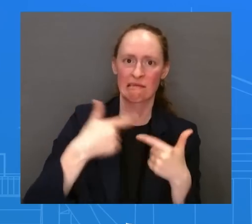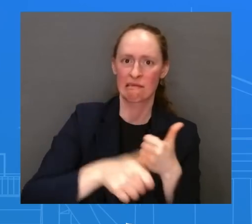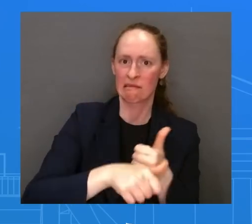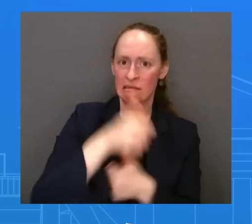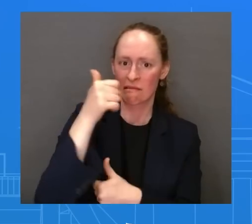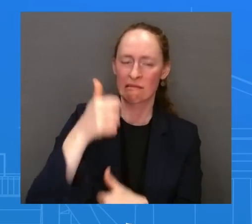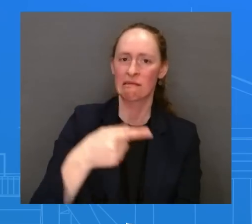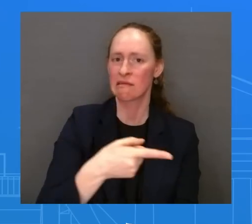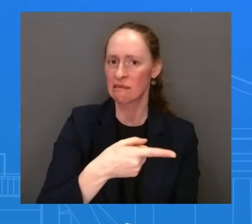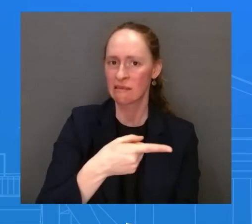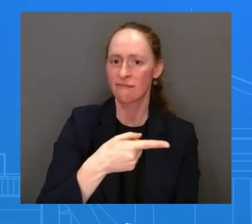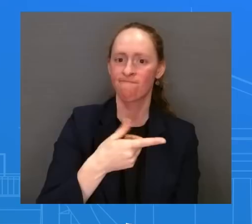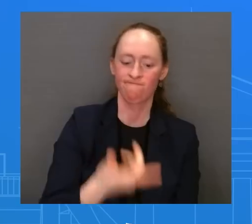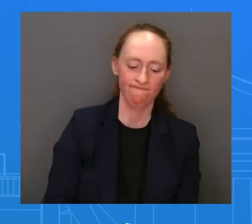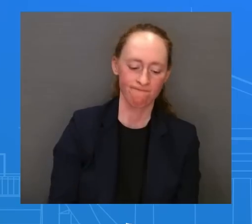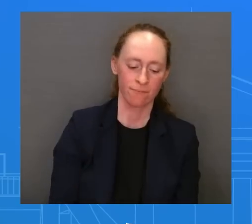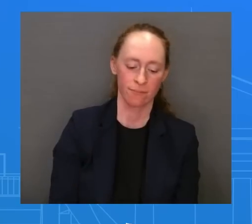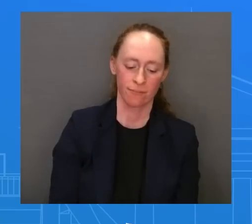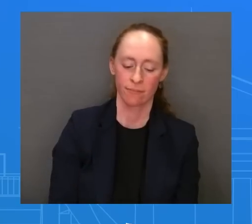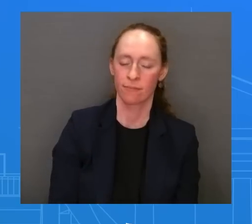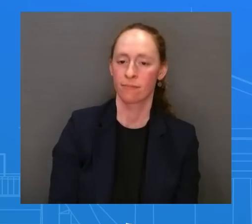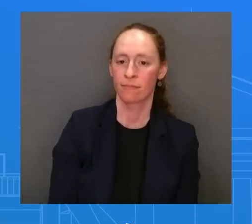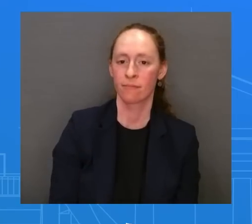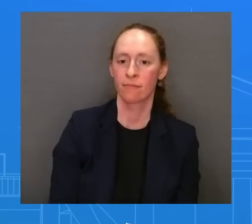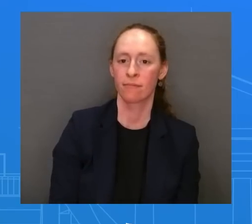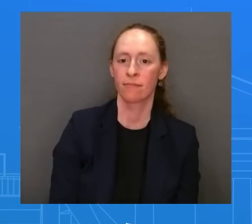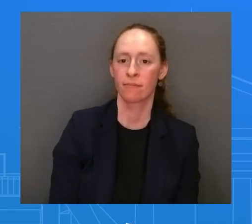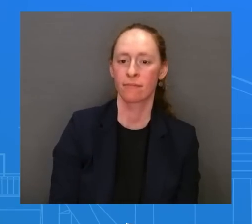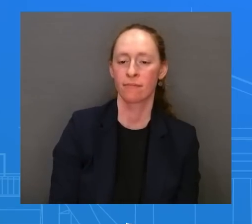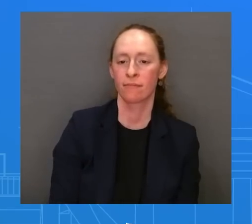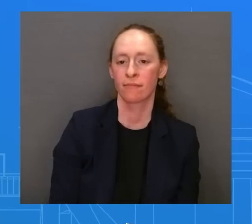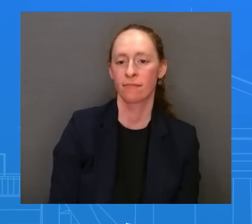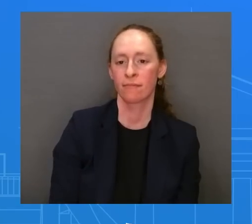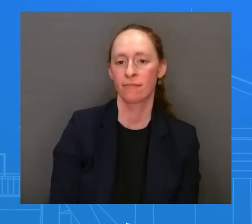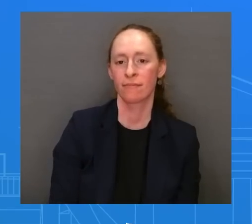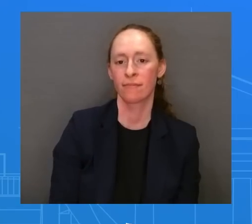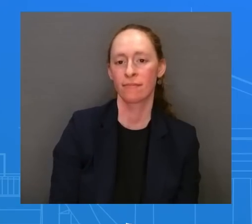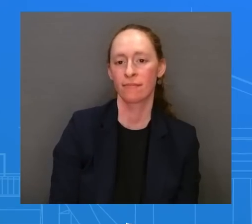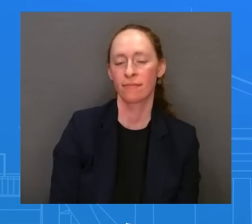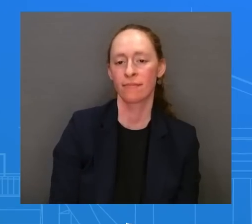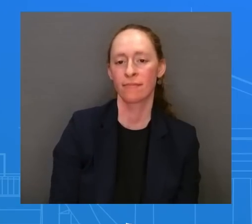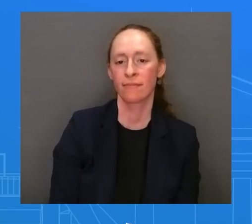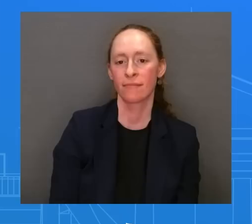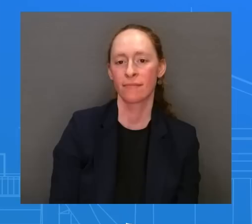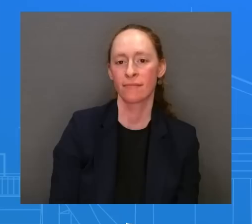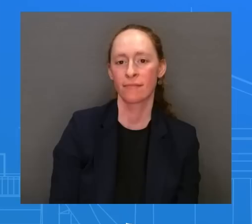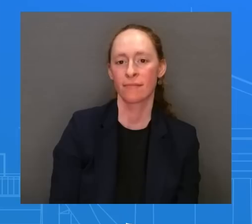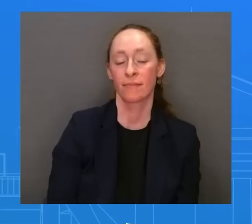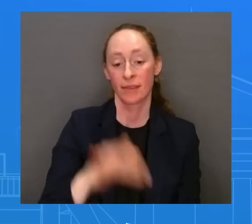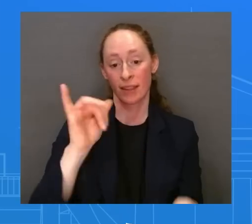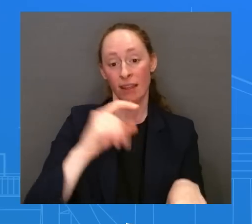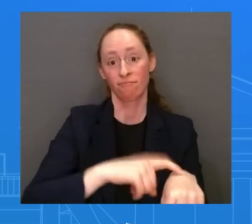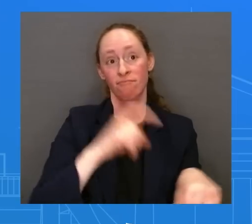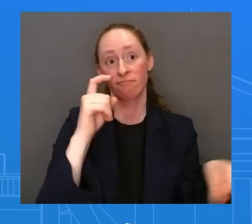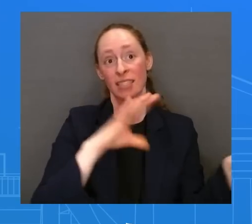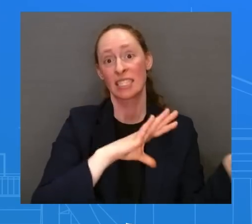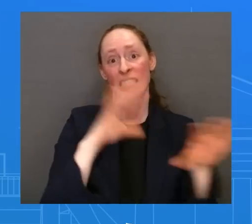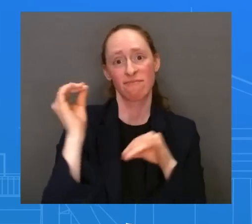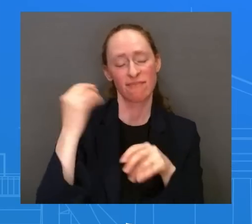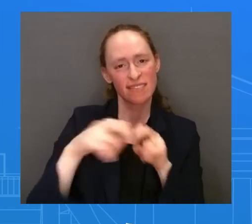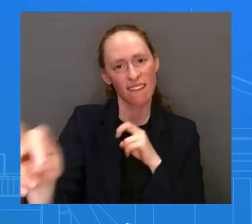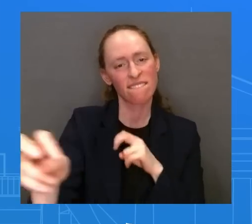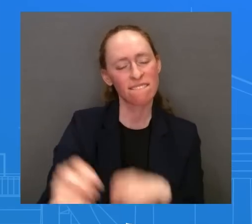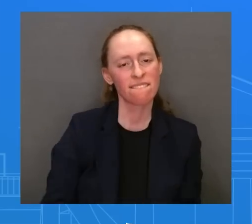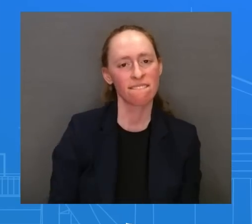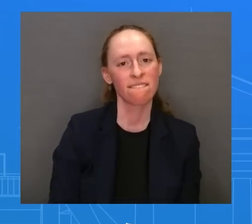I said earlier first of all non-combatant evacuations are some of the most difficult operations and choosing when you're going